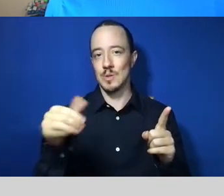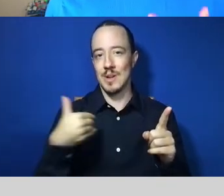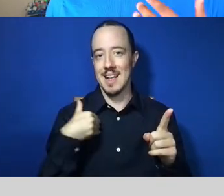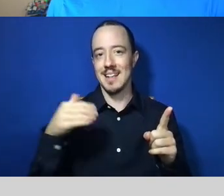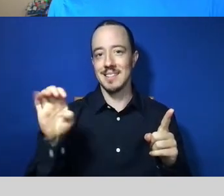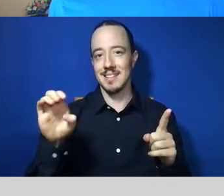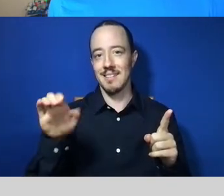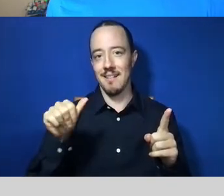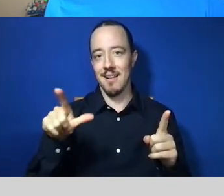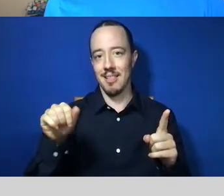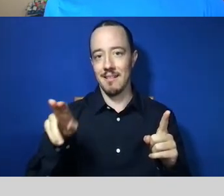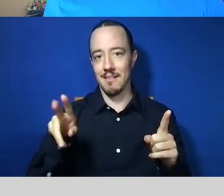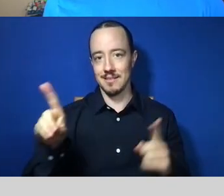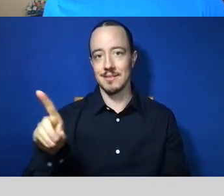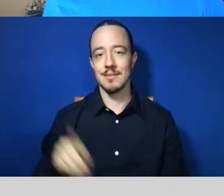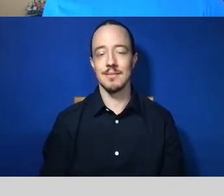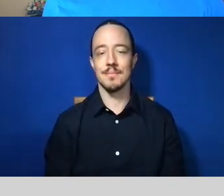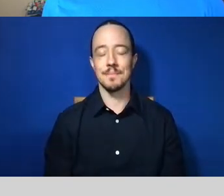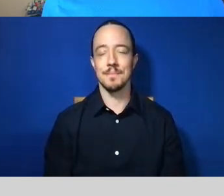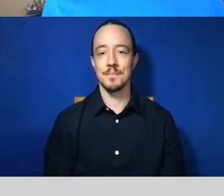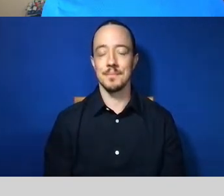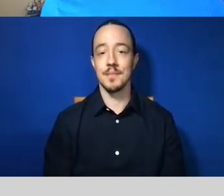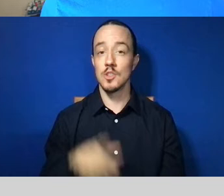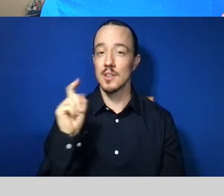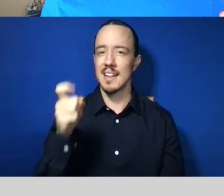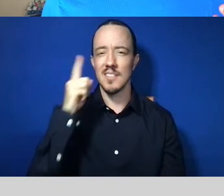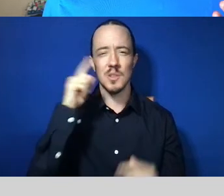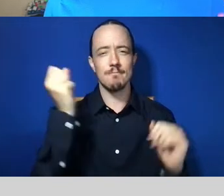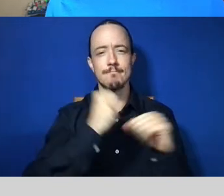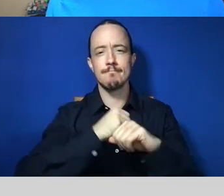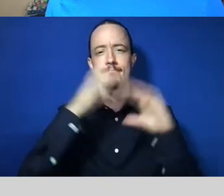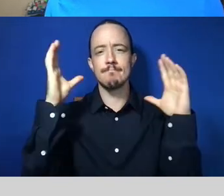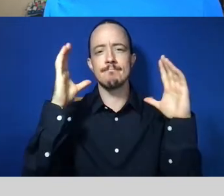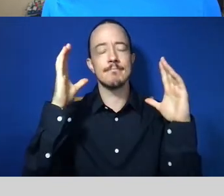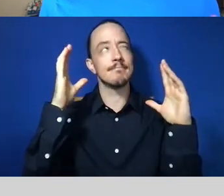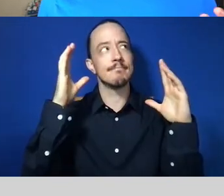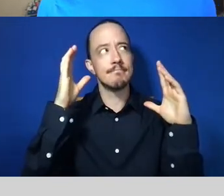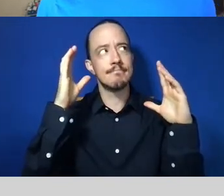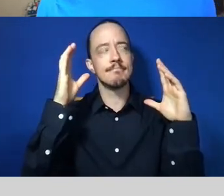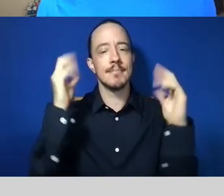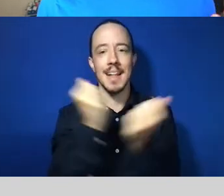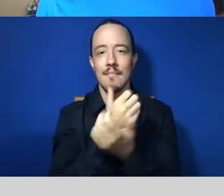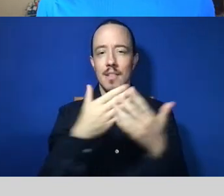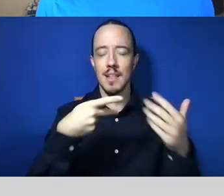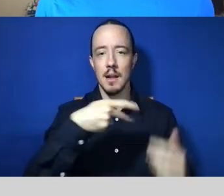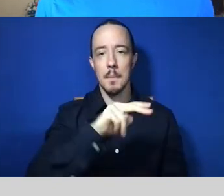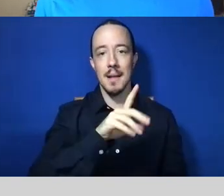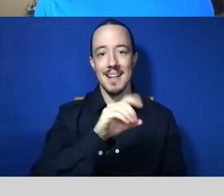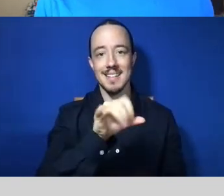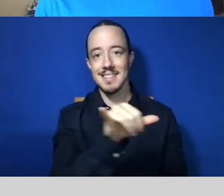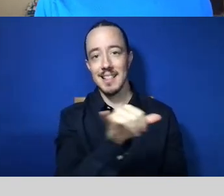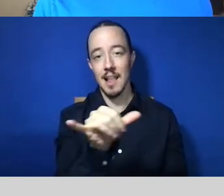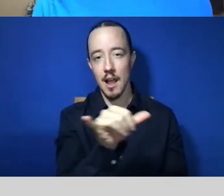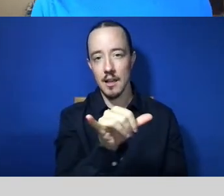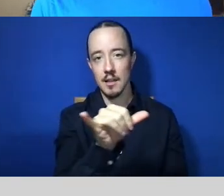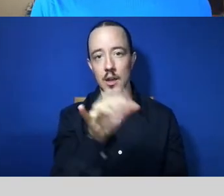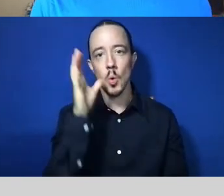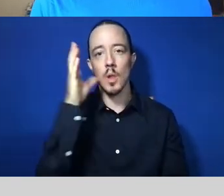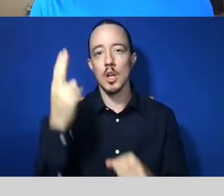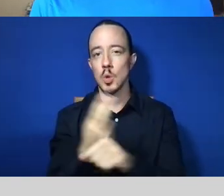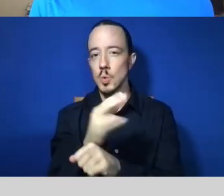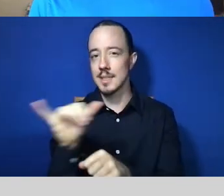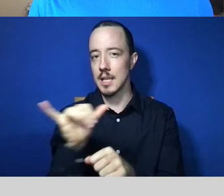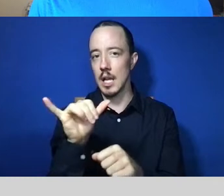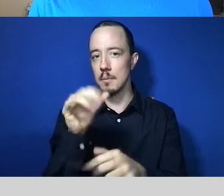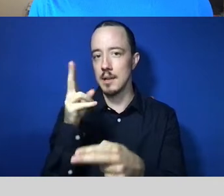have in Eland. You just have to think about it in terms of everything that's